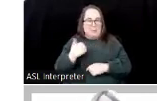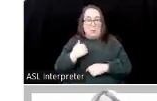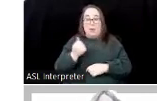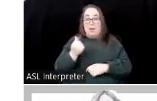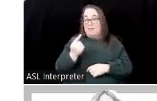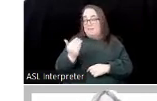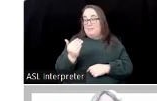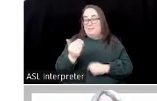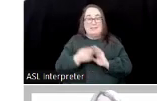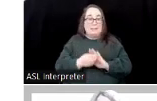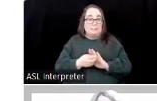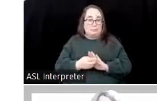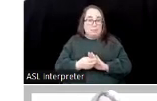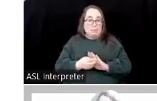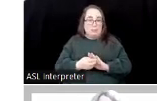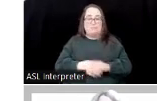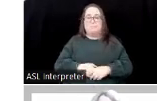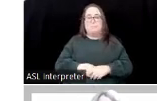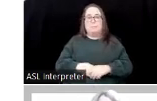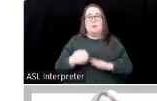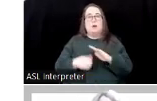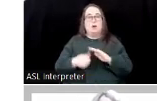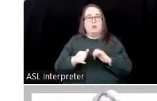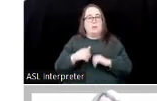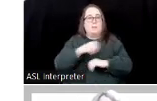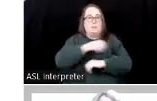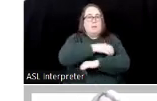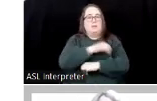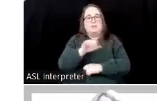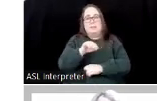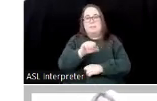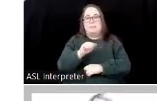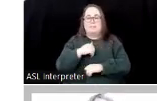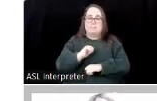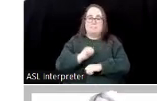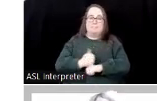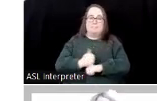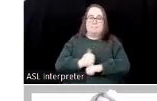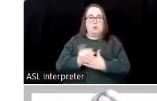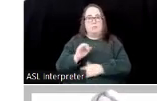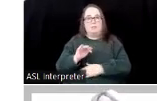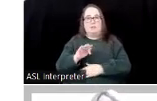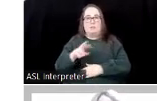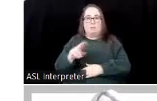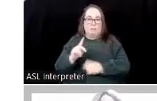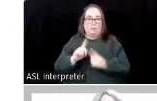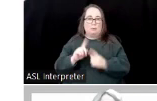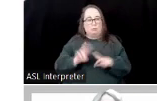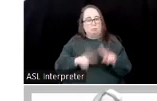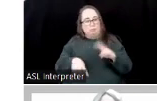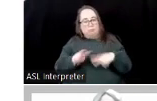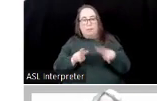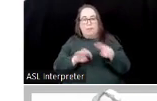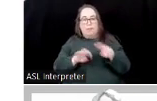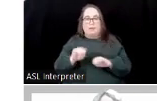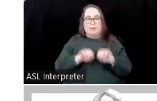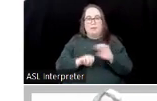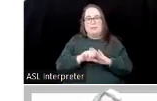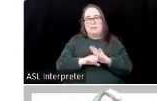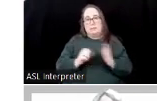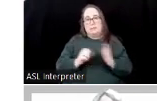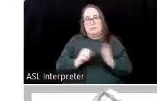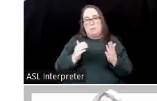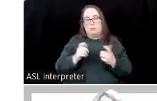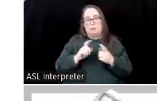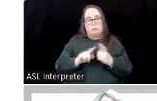1115 demonstrations. Under that authority, CMS has established a new framework in which to evaluate state proposals to